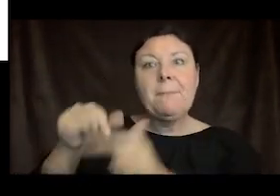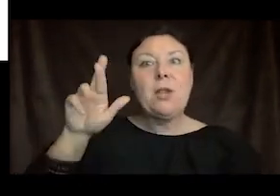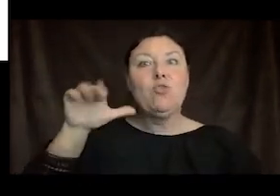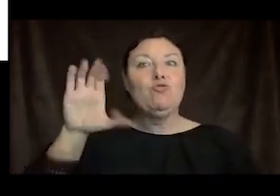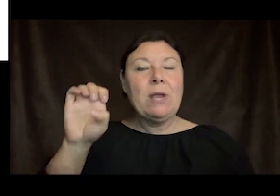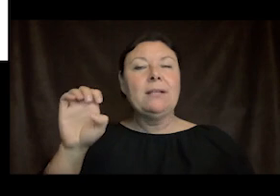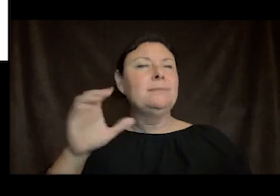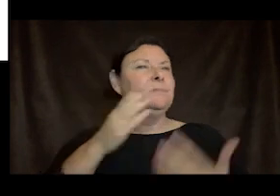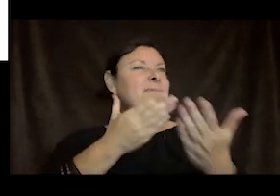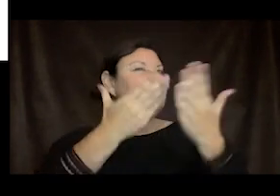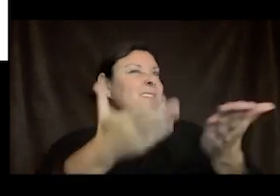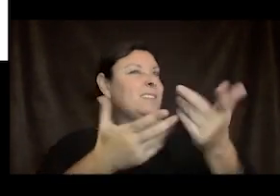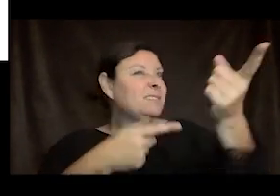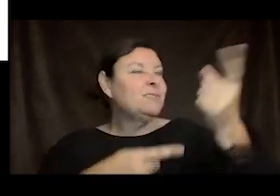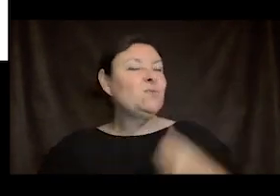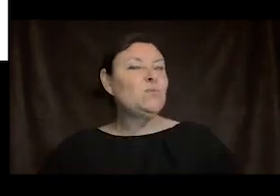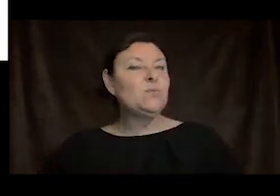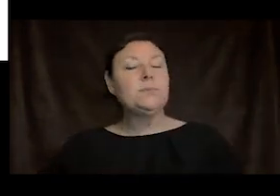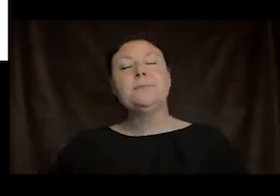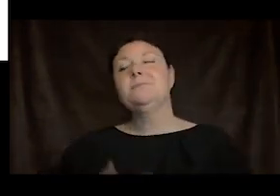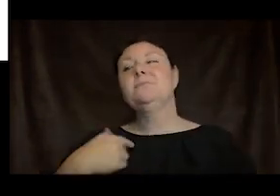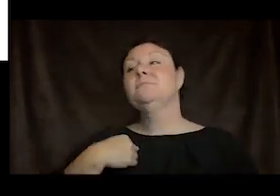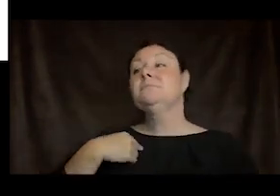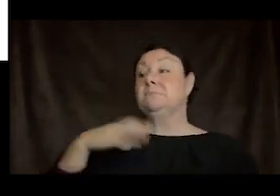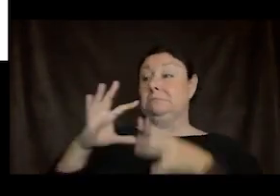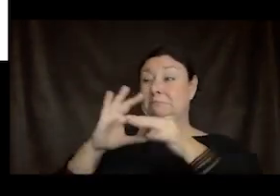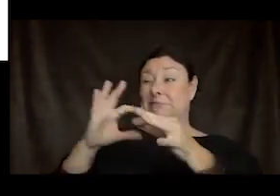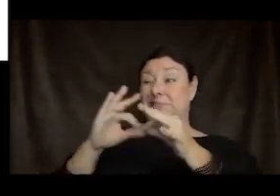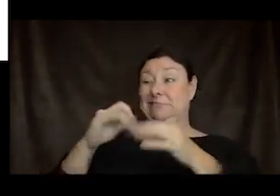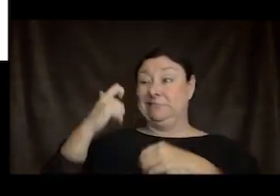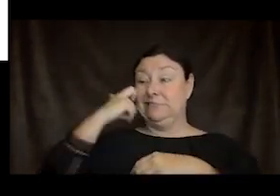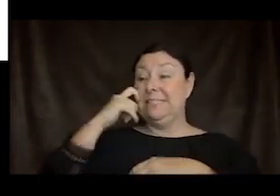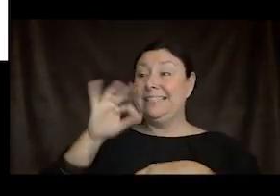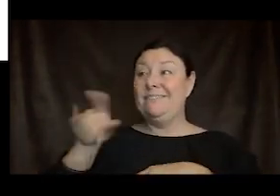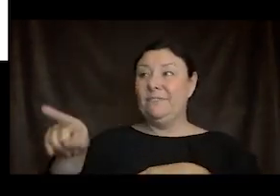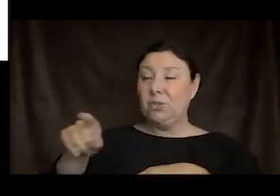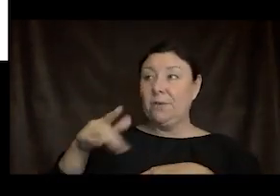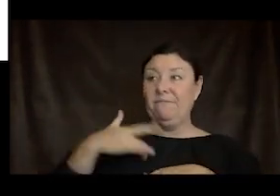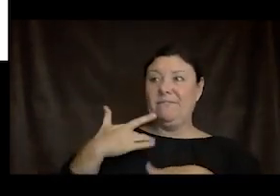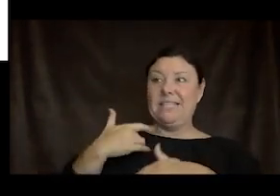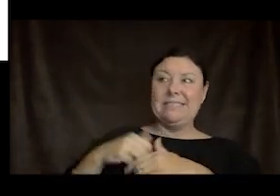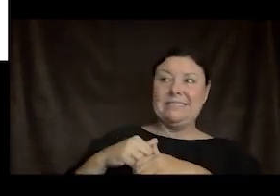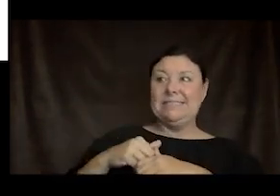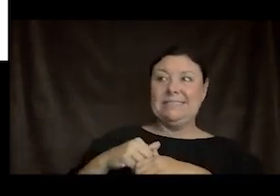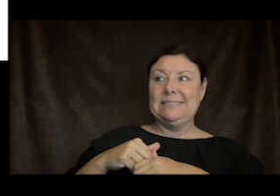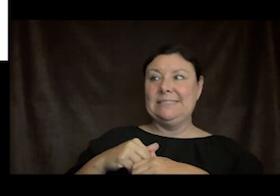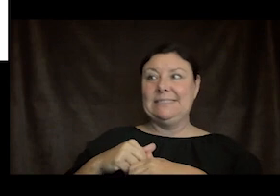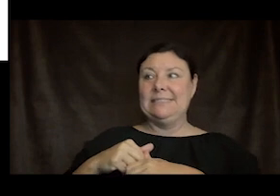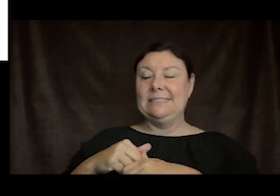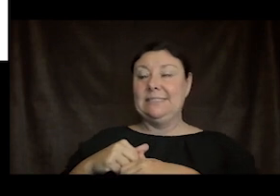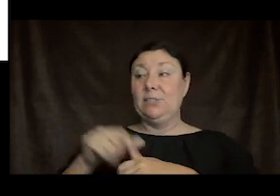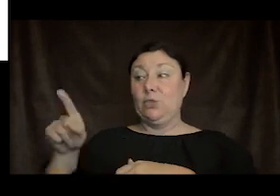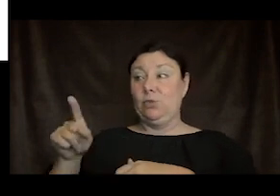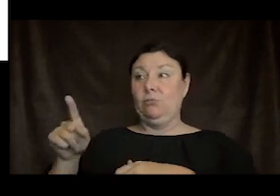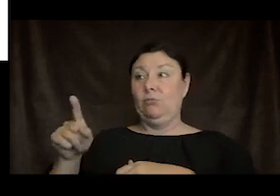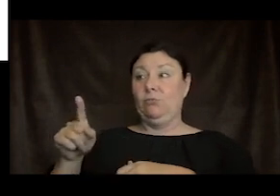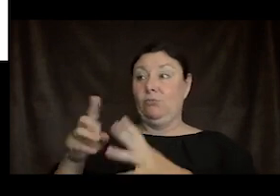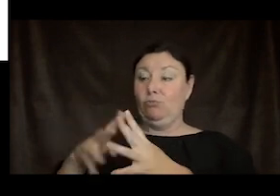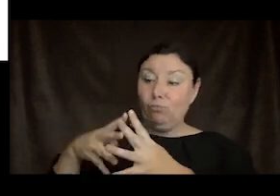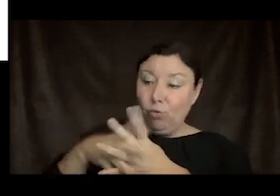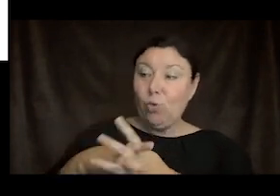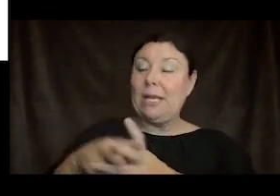think that, as I mentioned just a few moments ago, if your hesitation is rooted in the